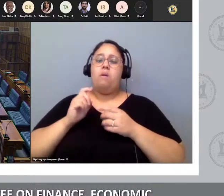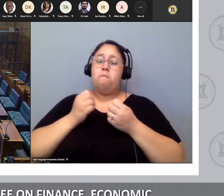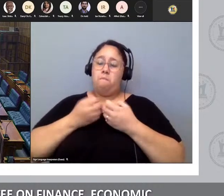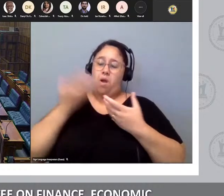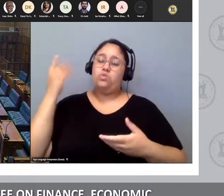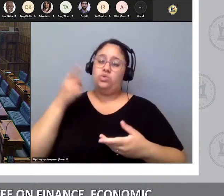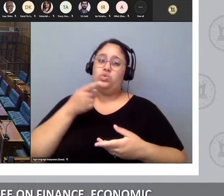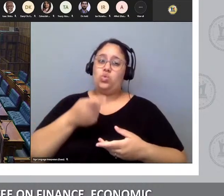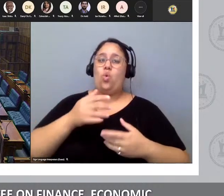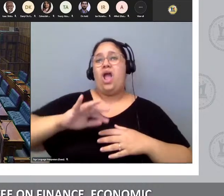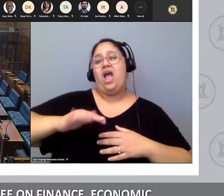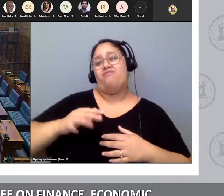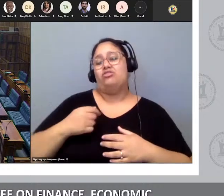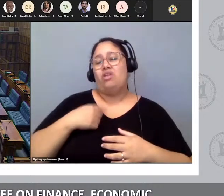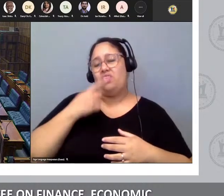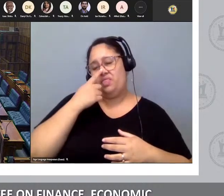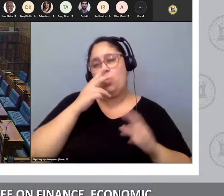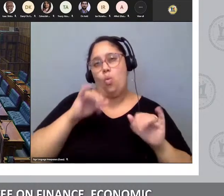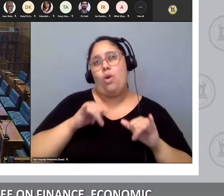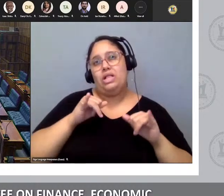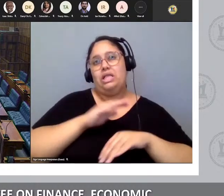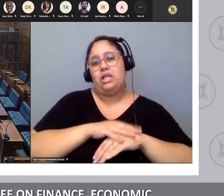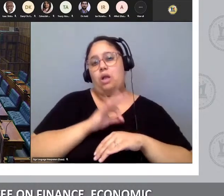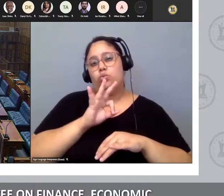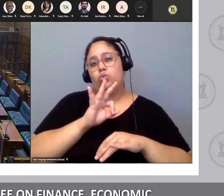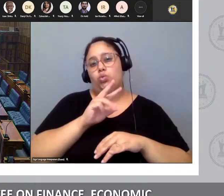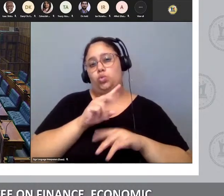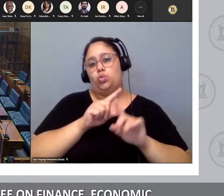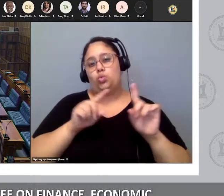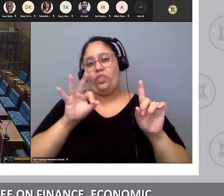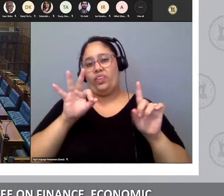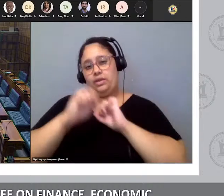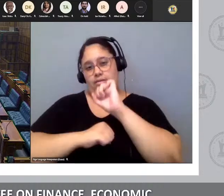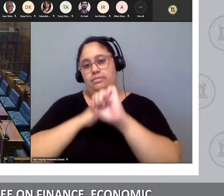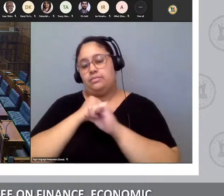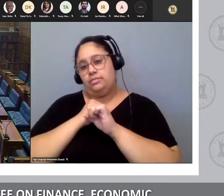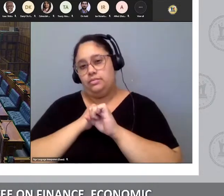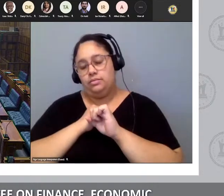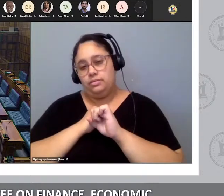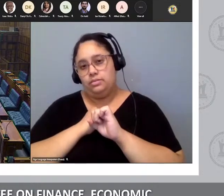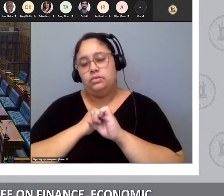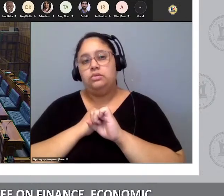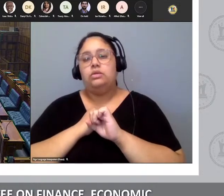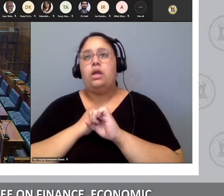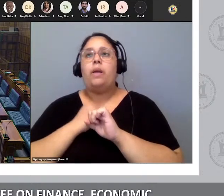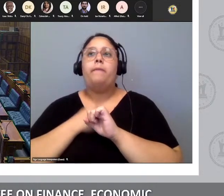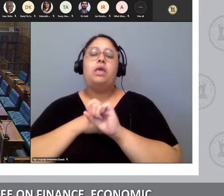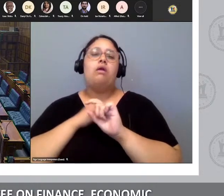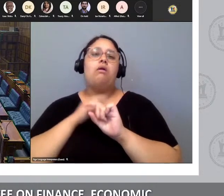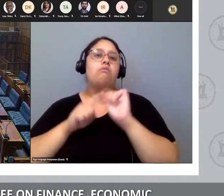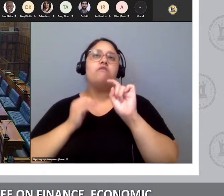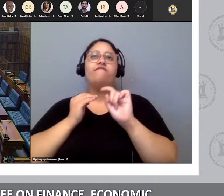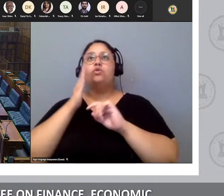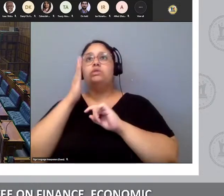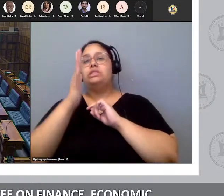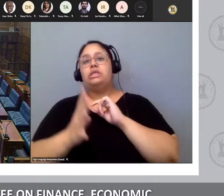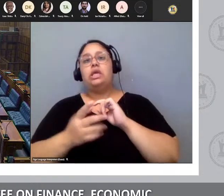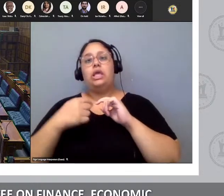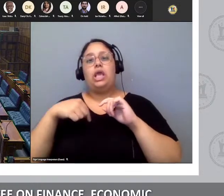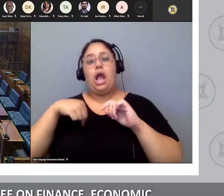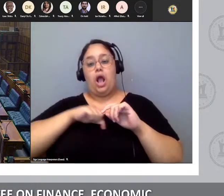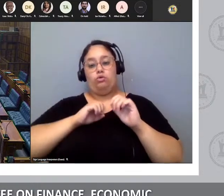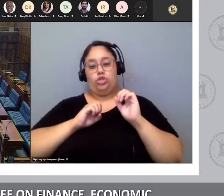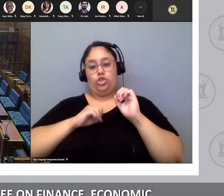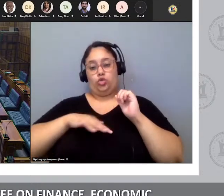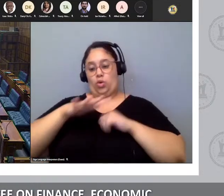is I think um on a average waiting period of about two to three years so I cannot foresee our situation